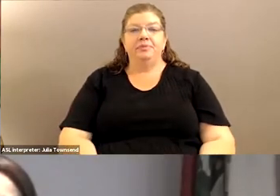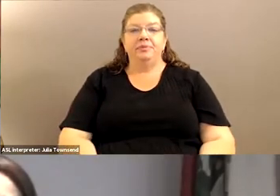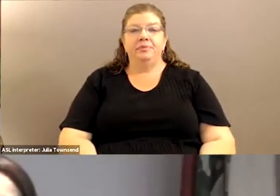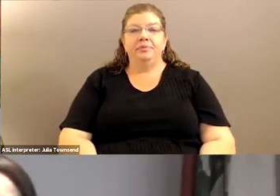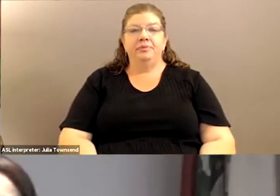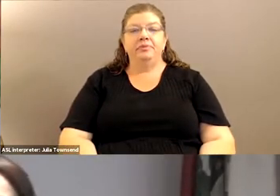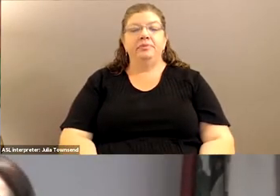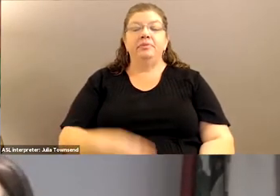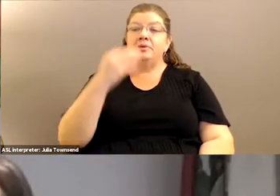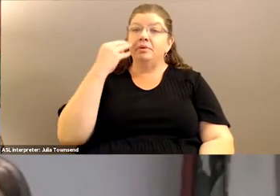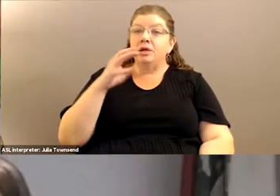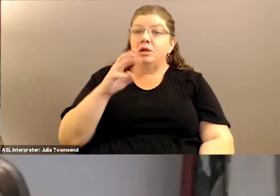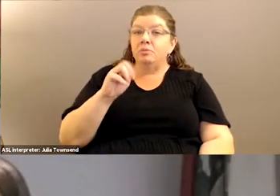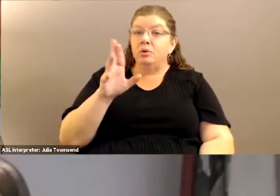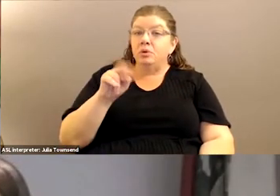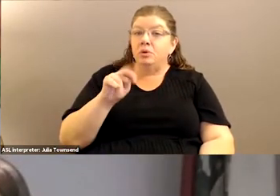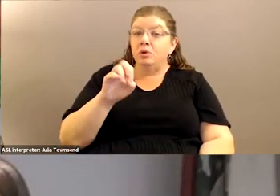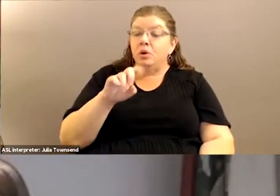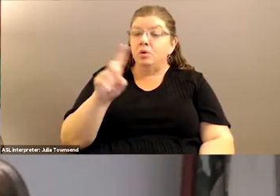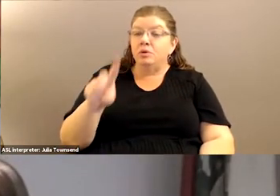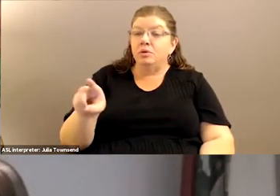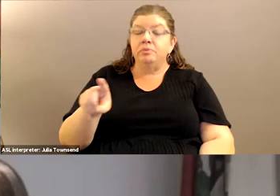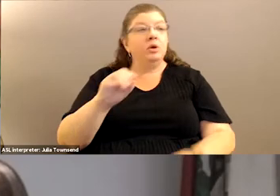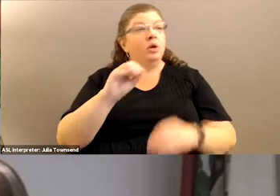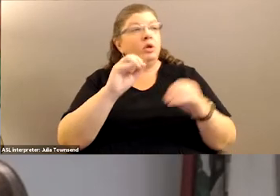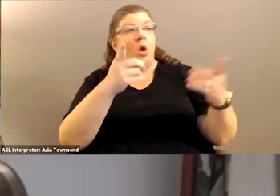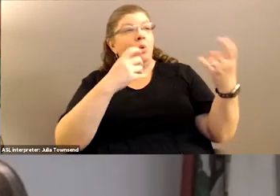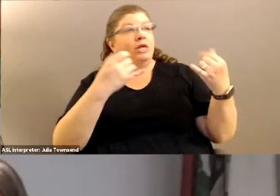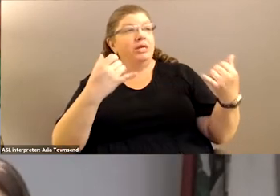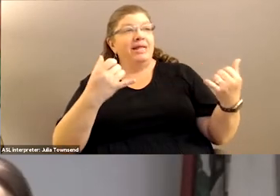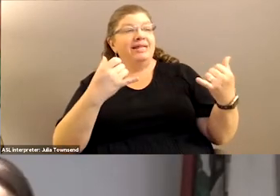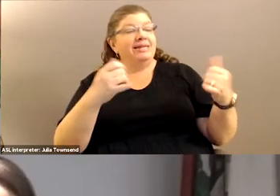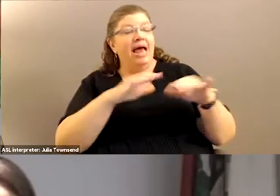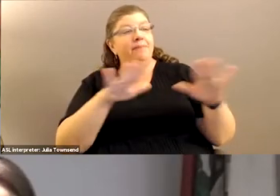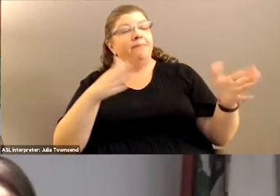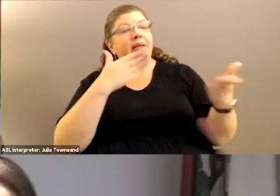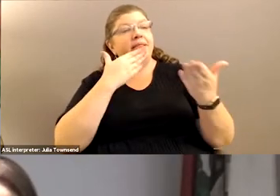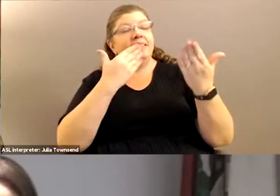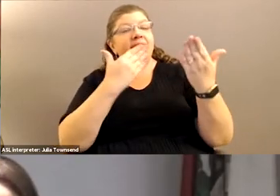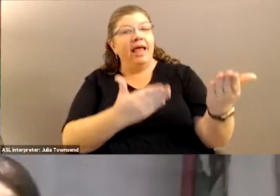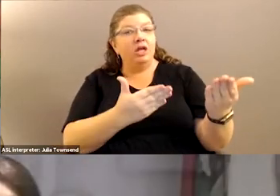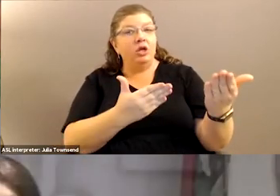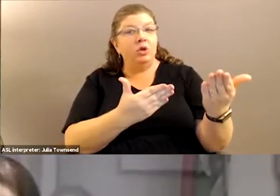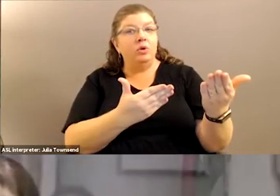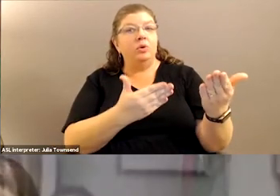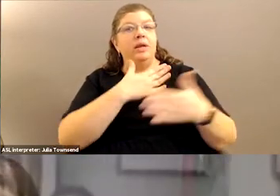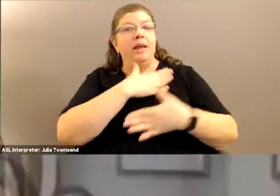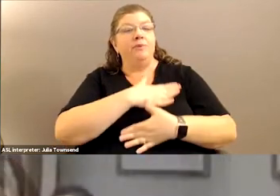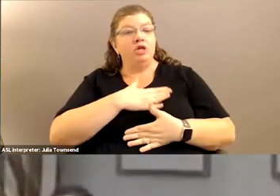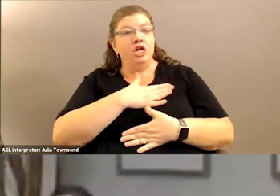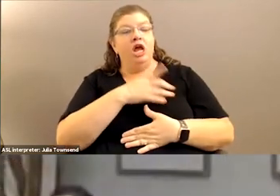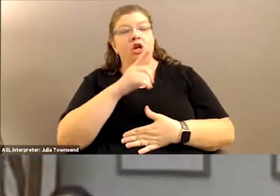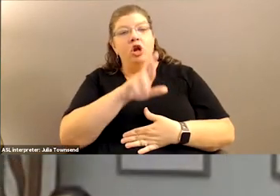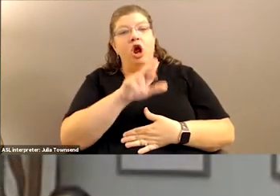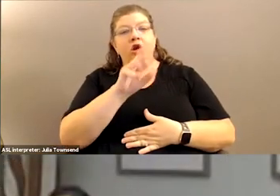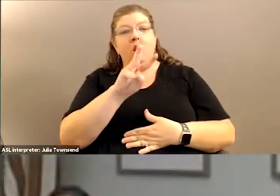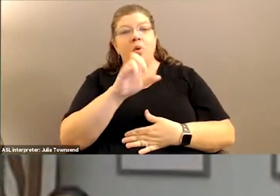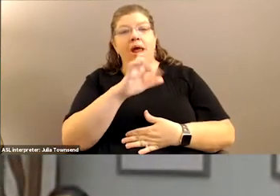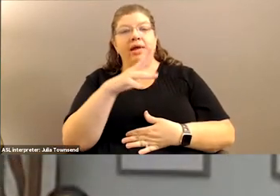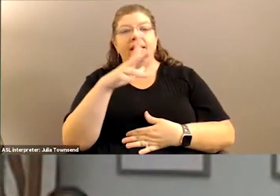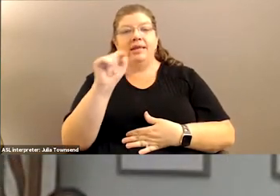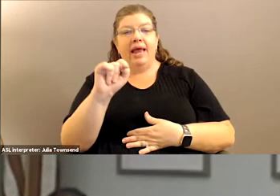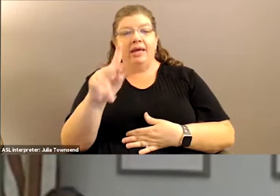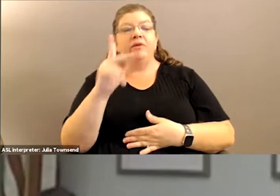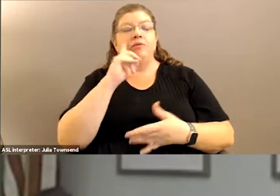miss munoz do you no questions at this time just thank you um in appreciation dr wagoneck for the